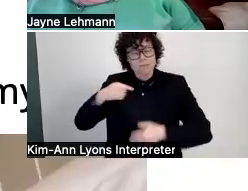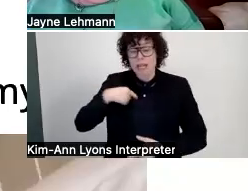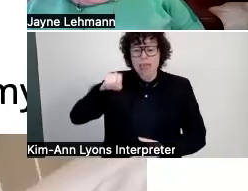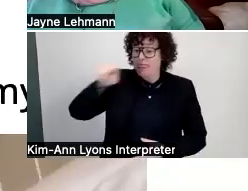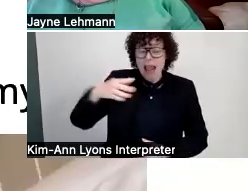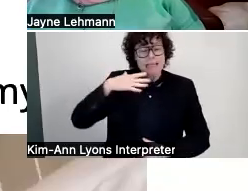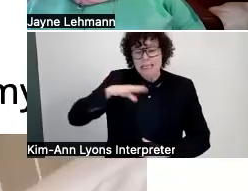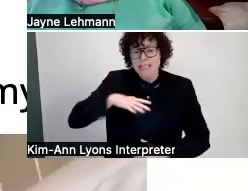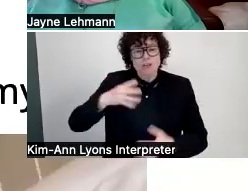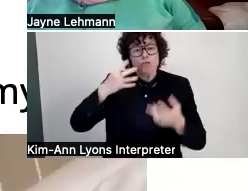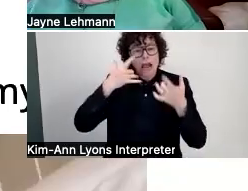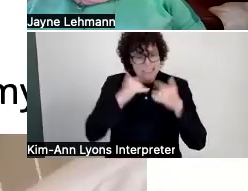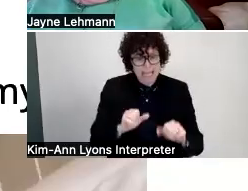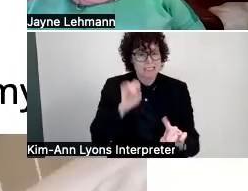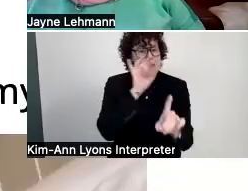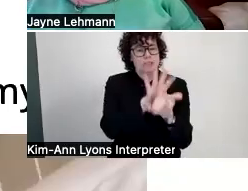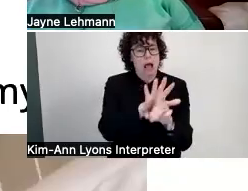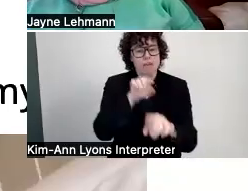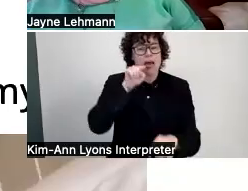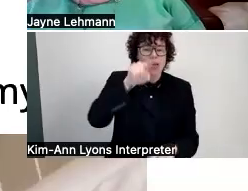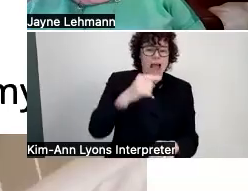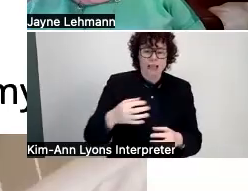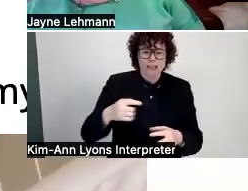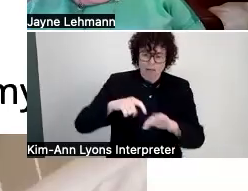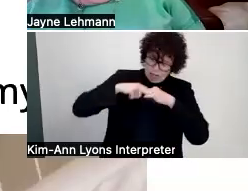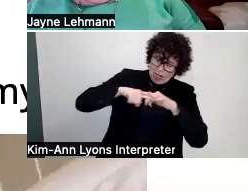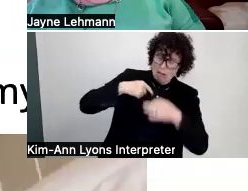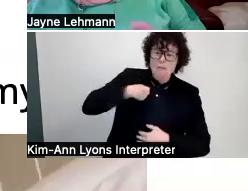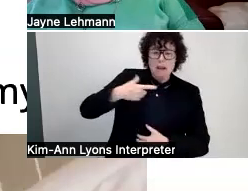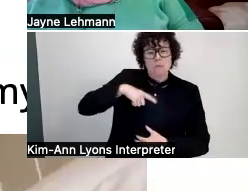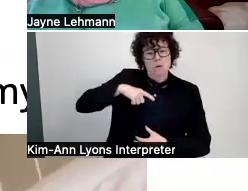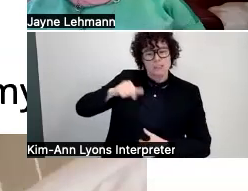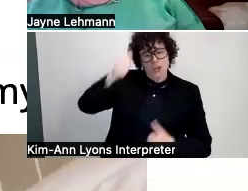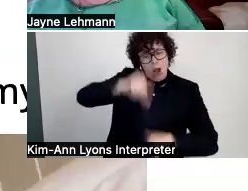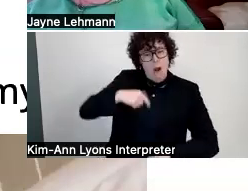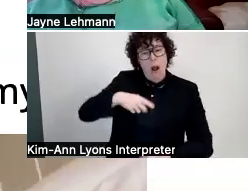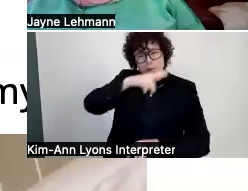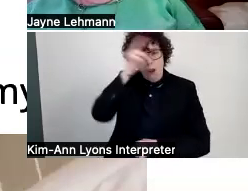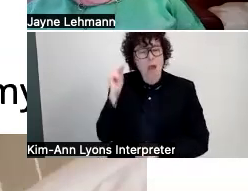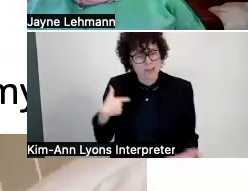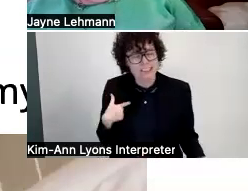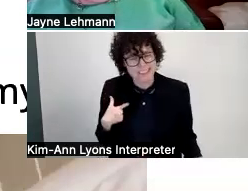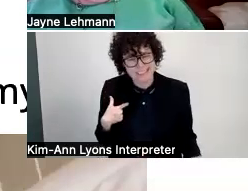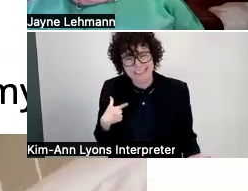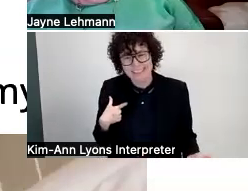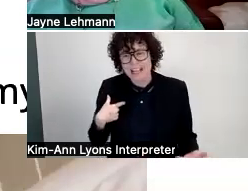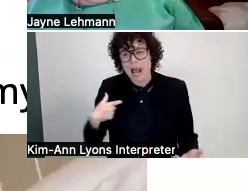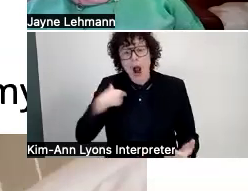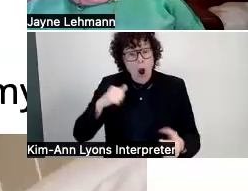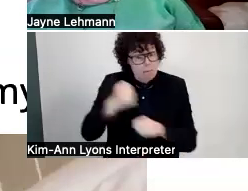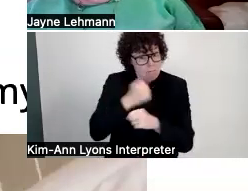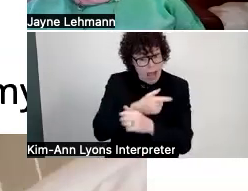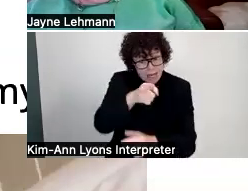they needed and make sure that they were there. There's no low literacy resources like I made for Sarah that you can